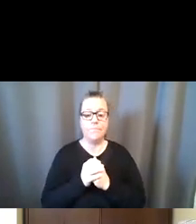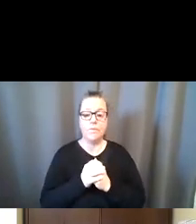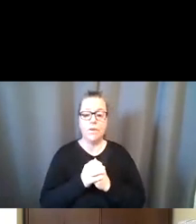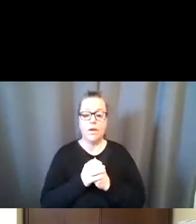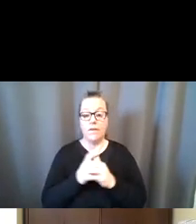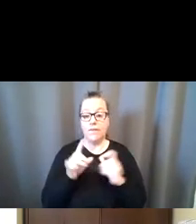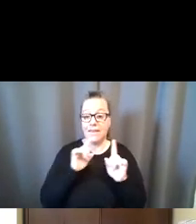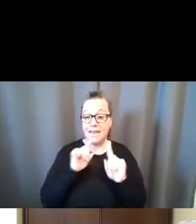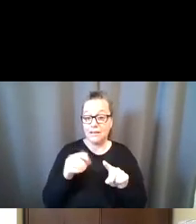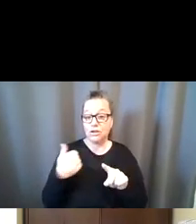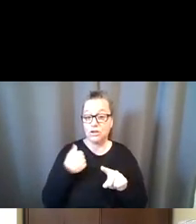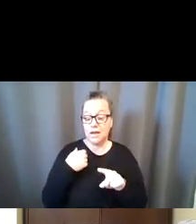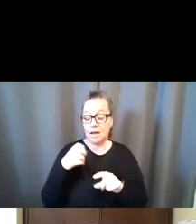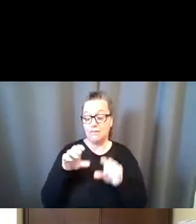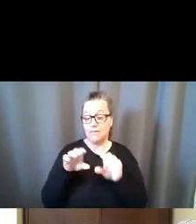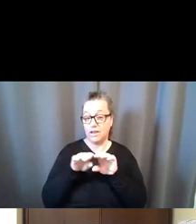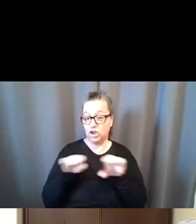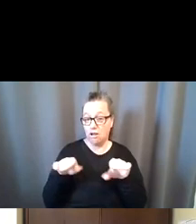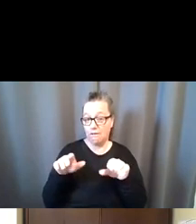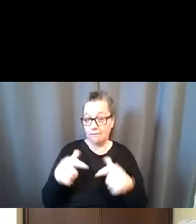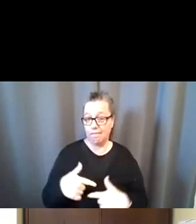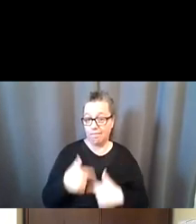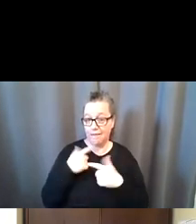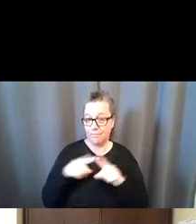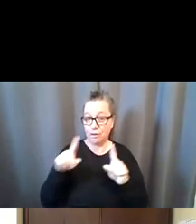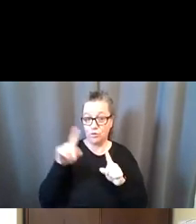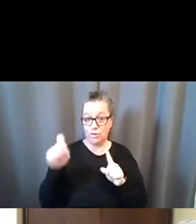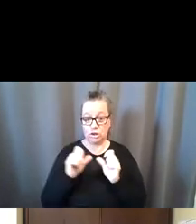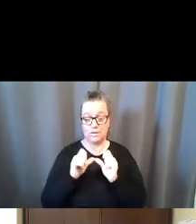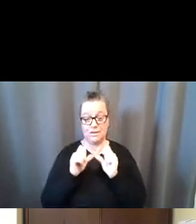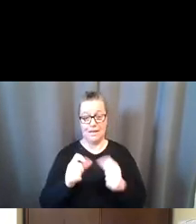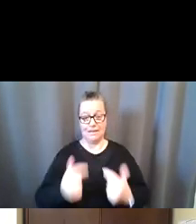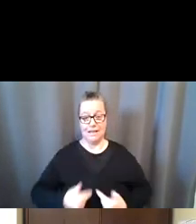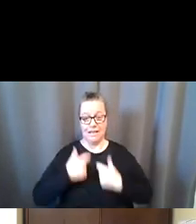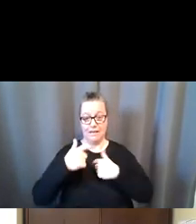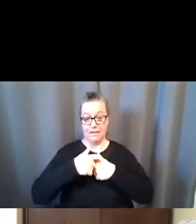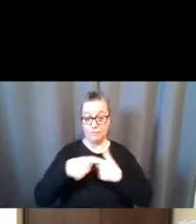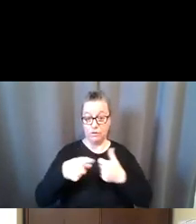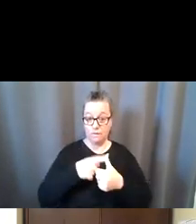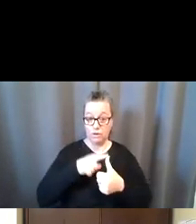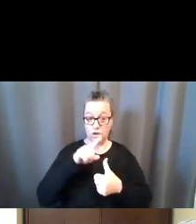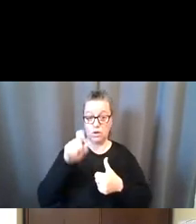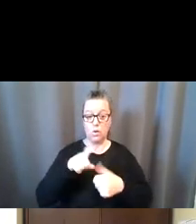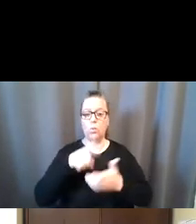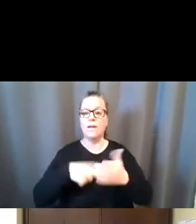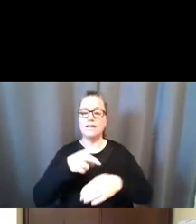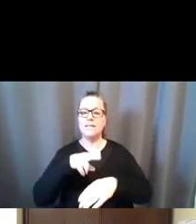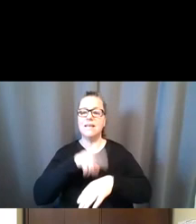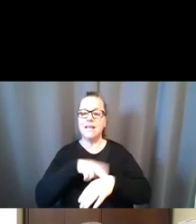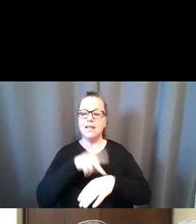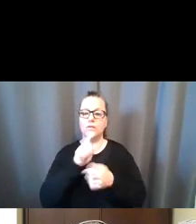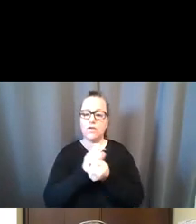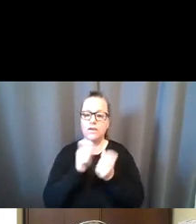have a shelf life. Questions can last a lifetime. So here's our first question. What is the nature of the change